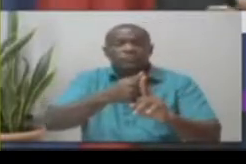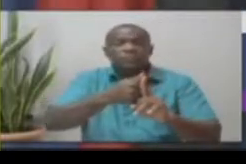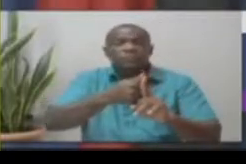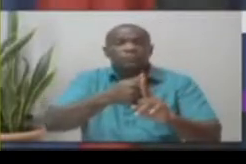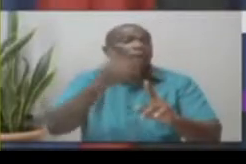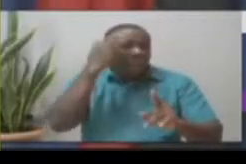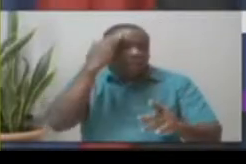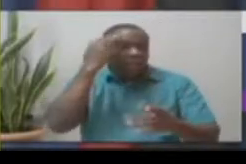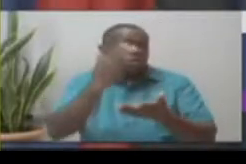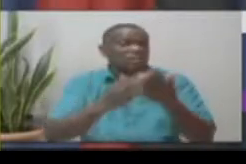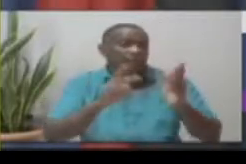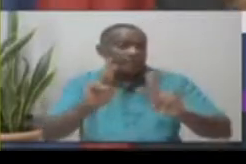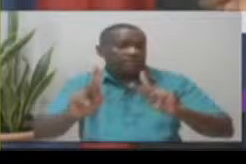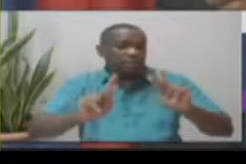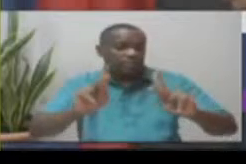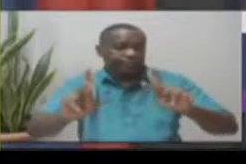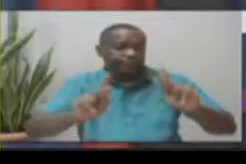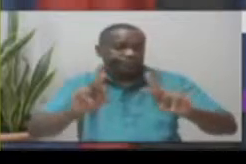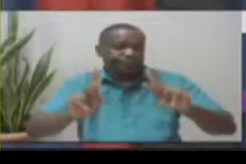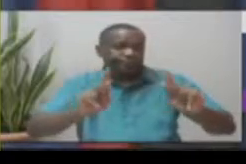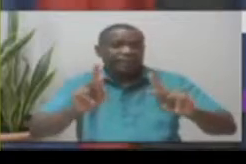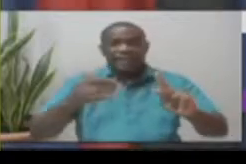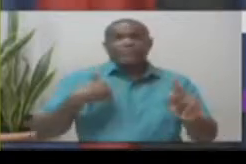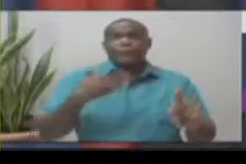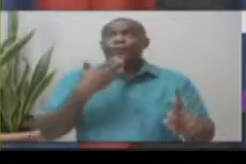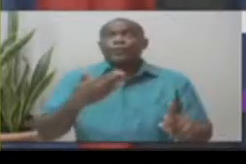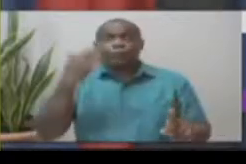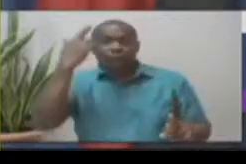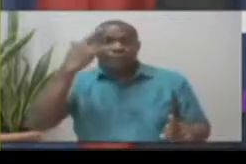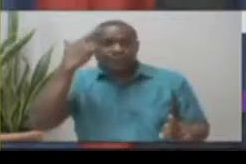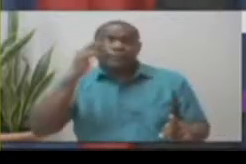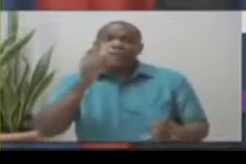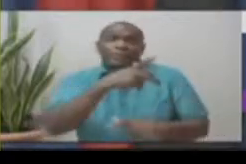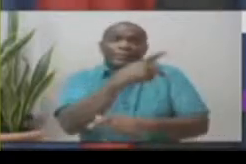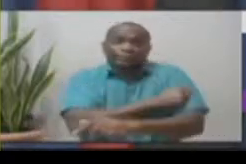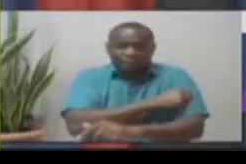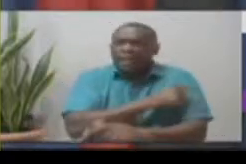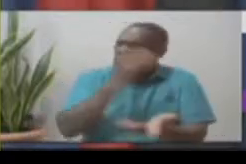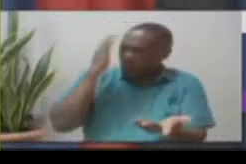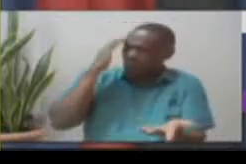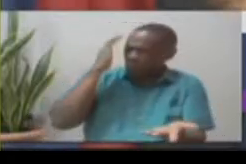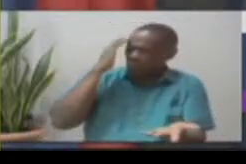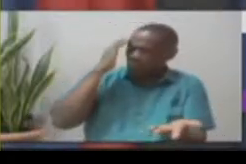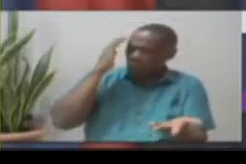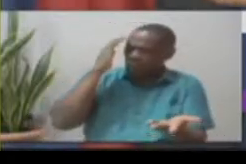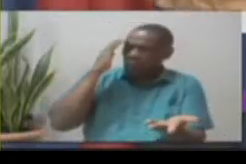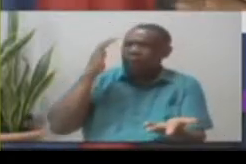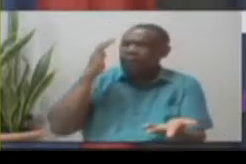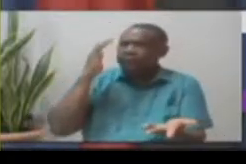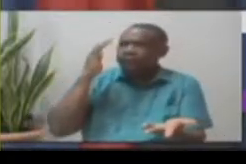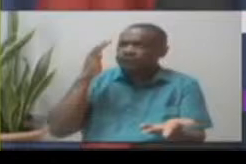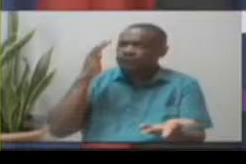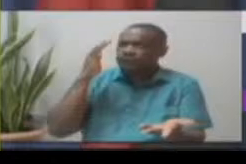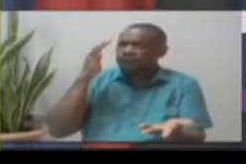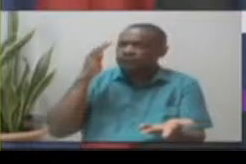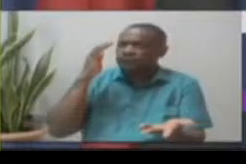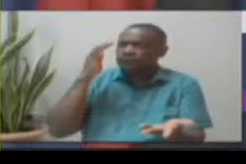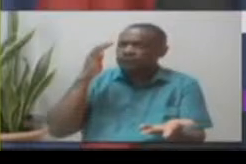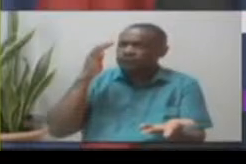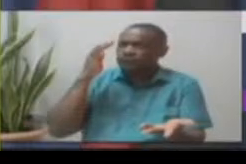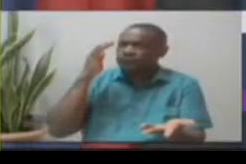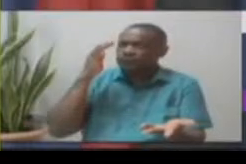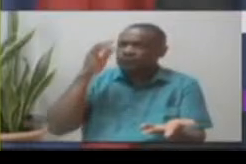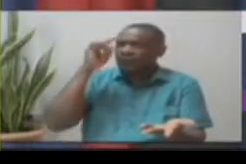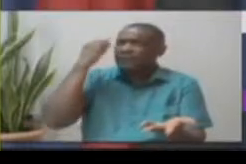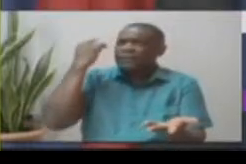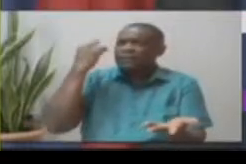people who have a good reason not to be vaccinated because of what the